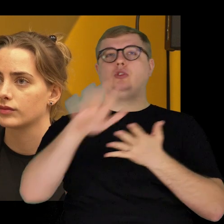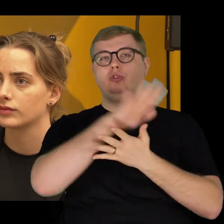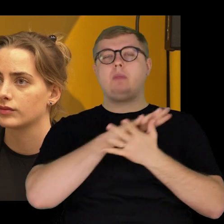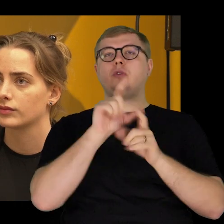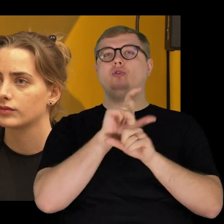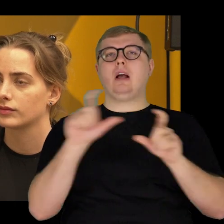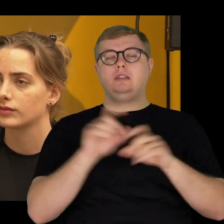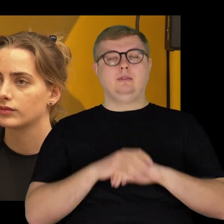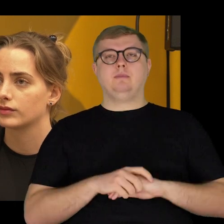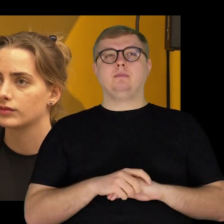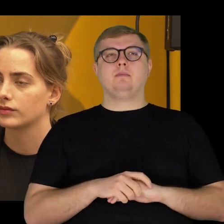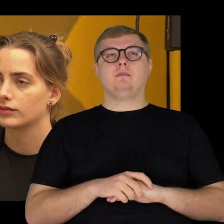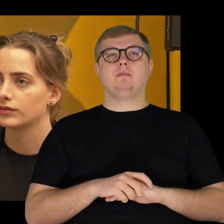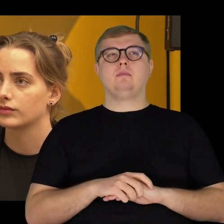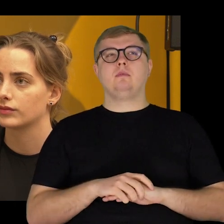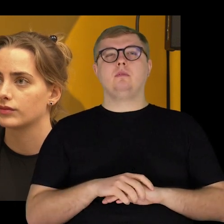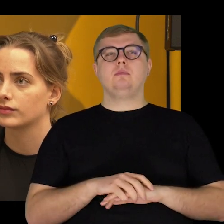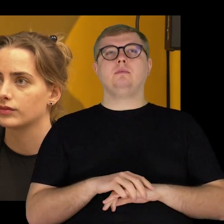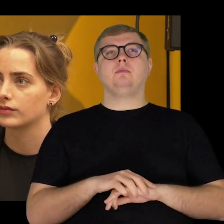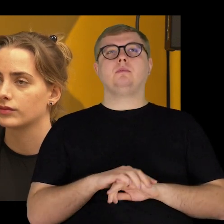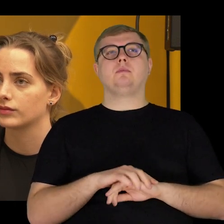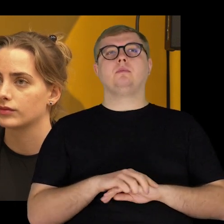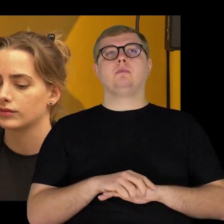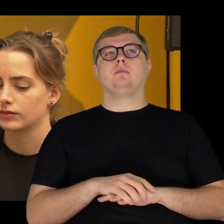because one of the biggest kind of